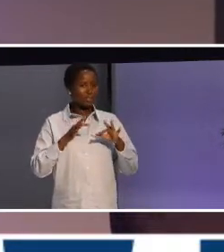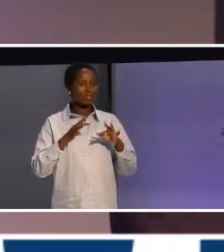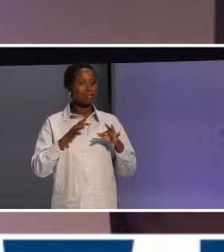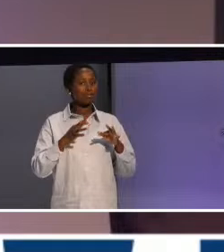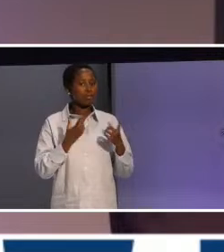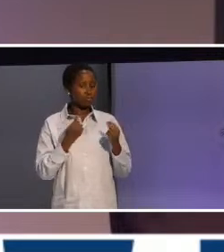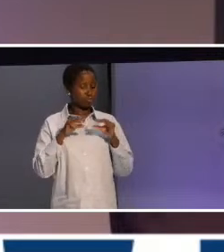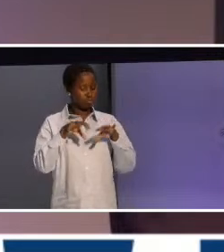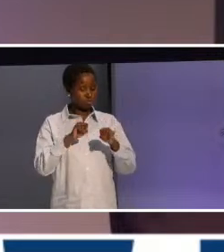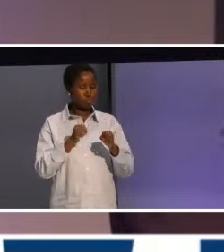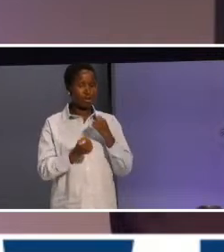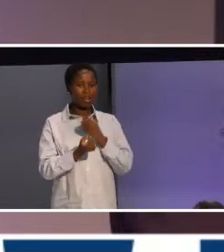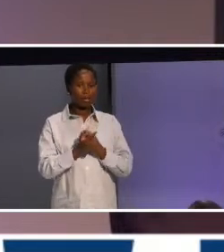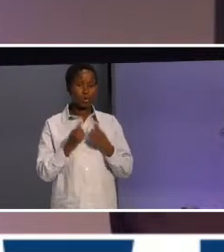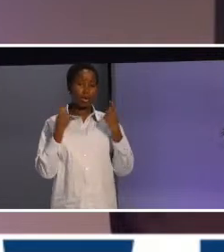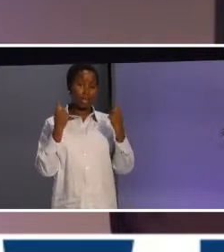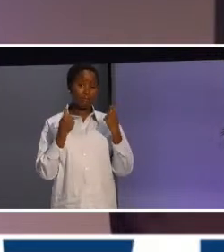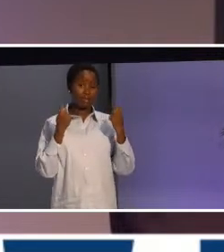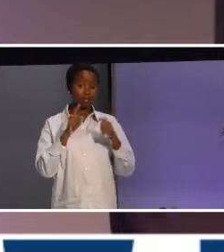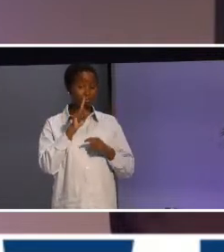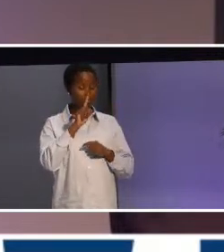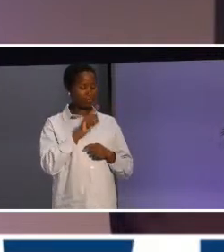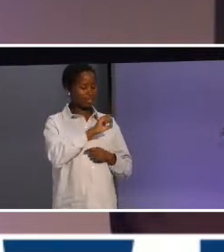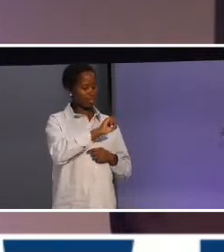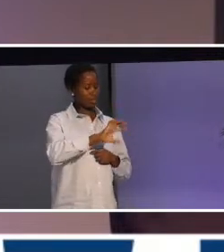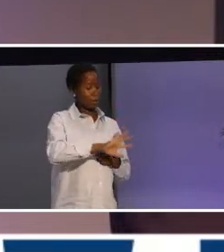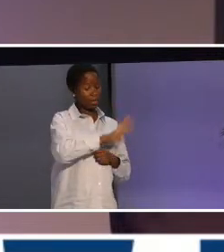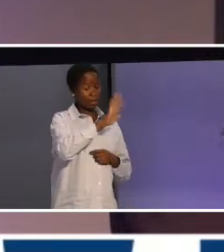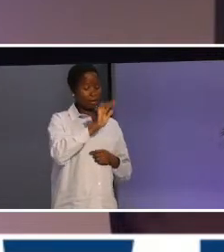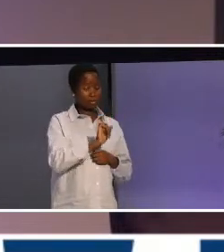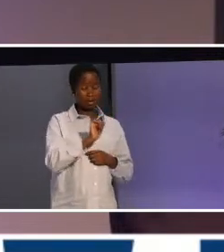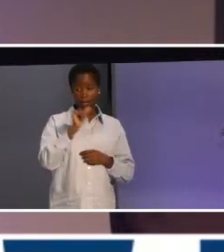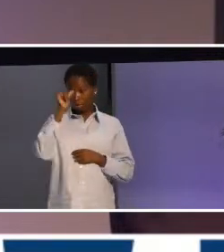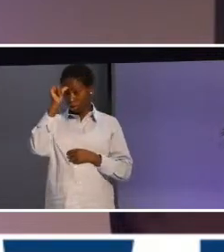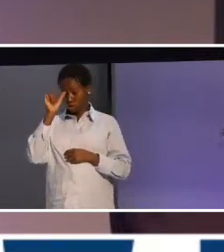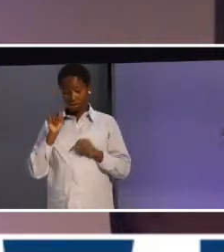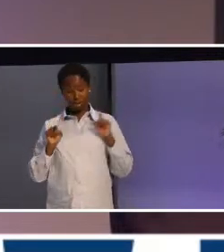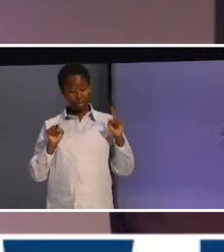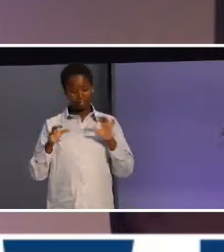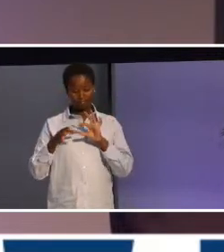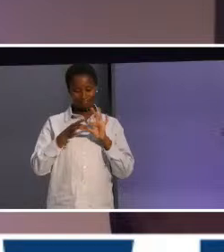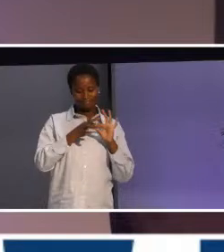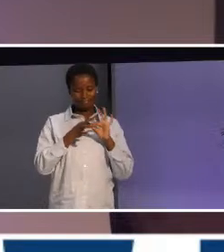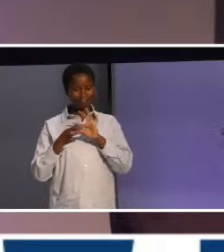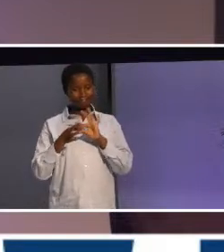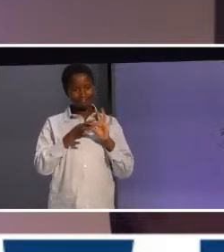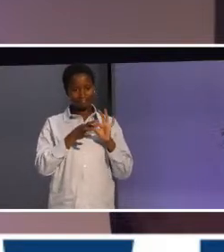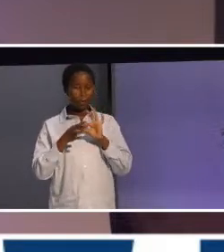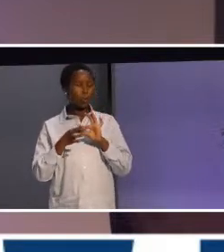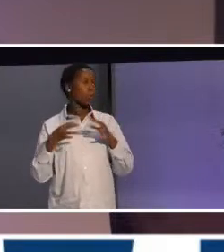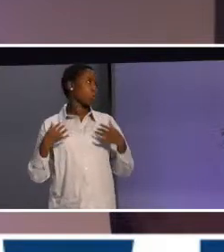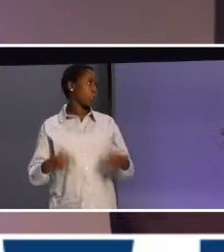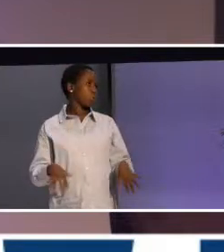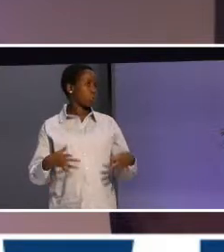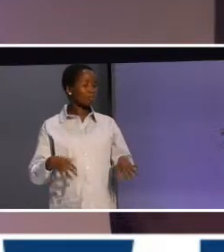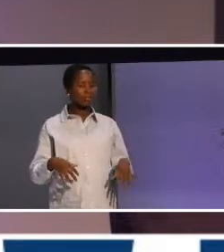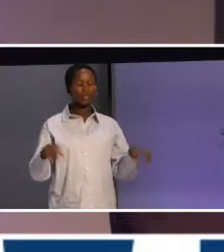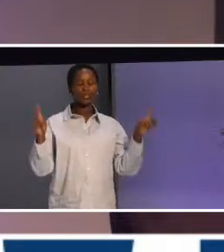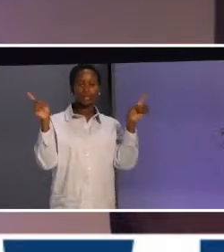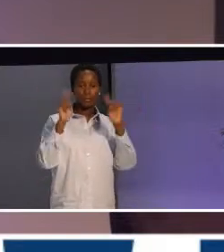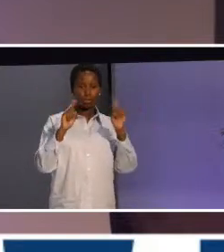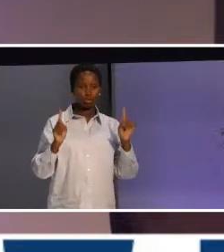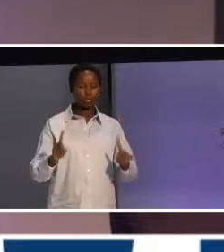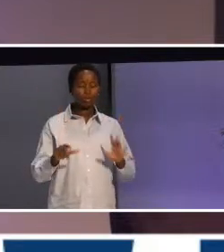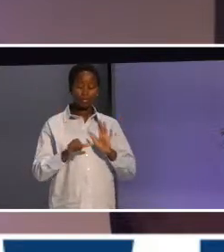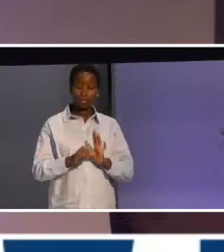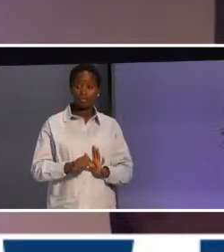India's relationship with South Africa is perennial, fundamental, and unique, as it is rooted